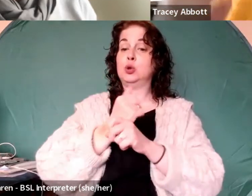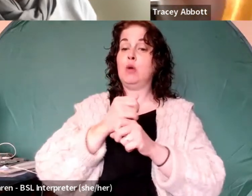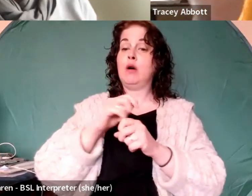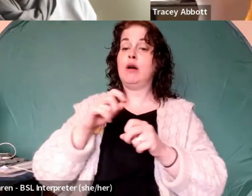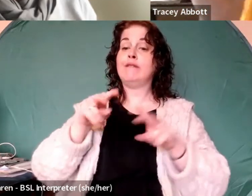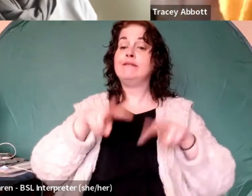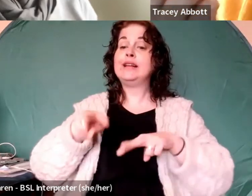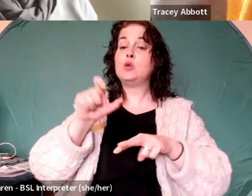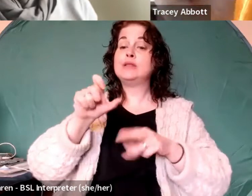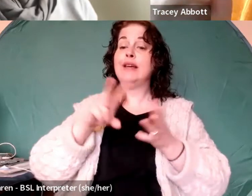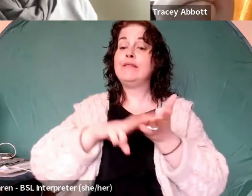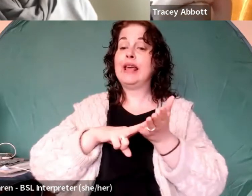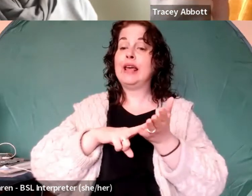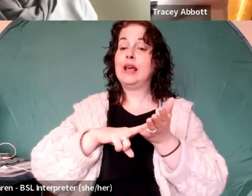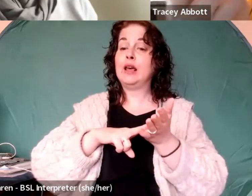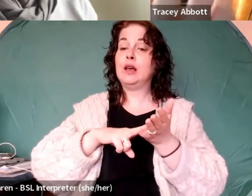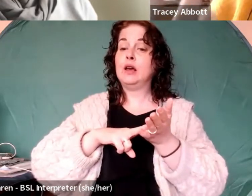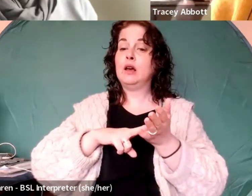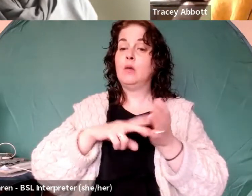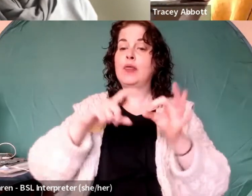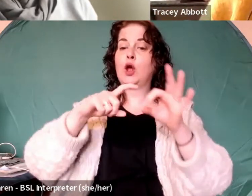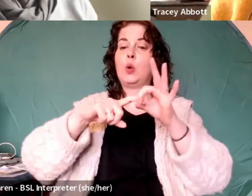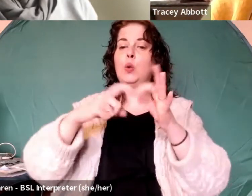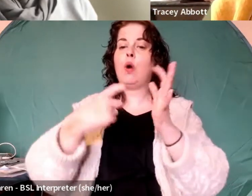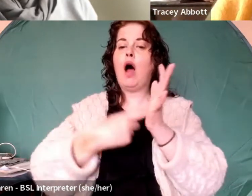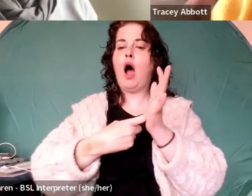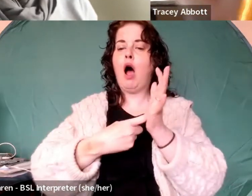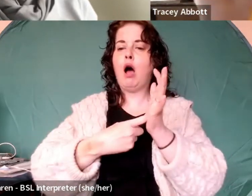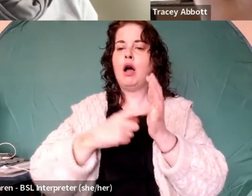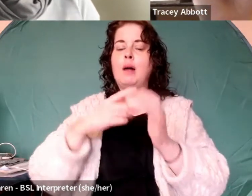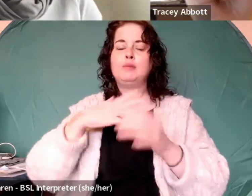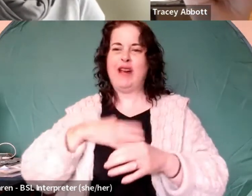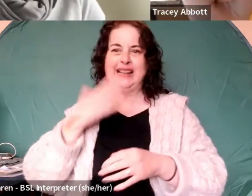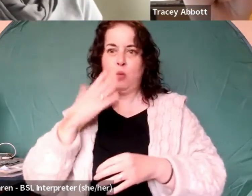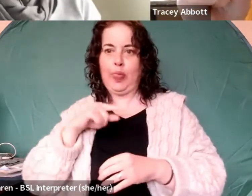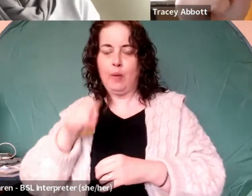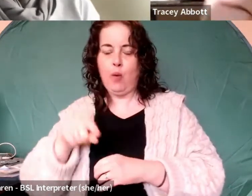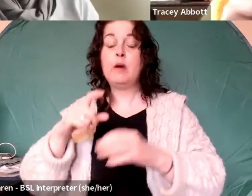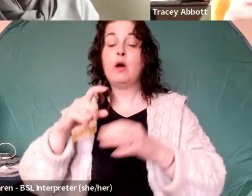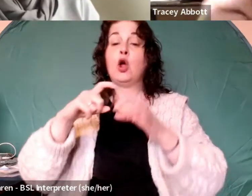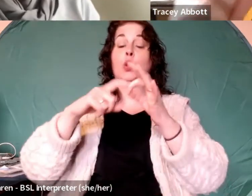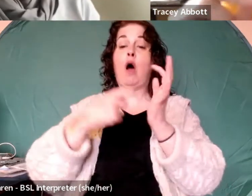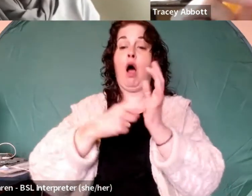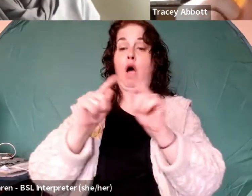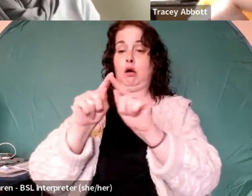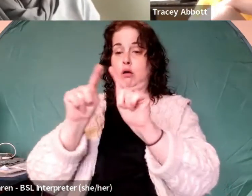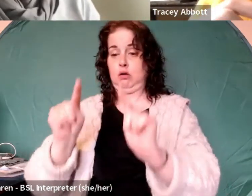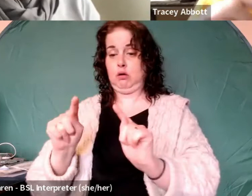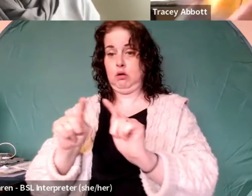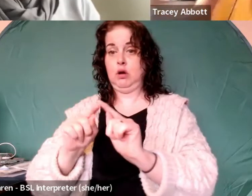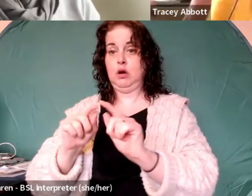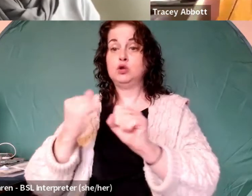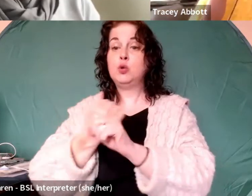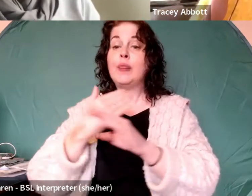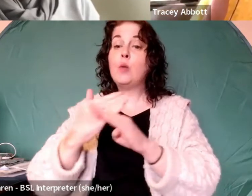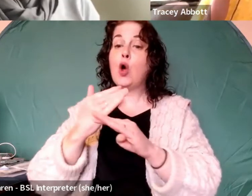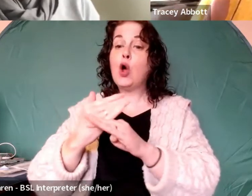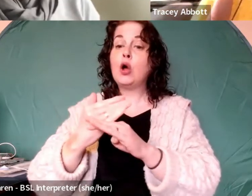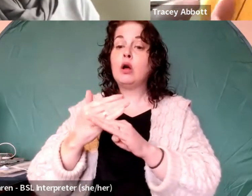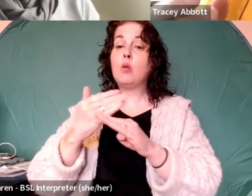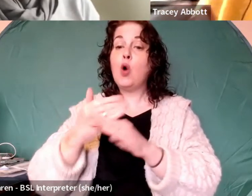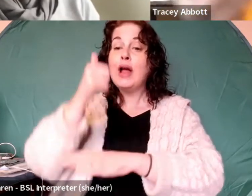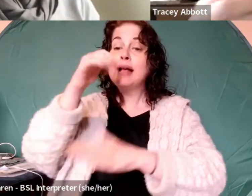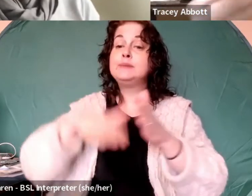CV they were suggesting a QR code. I had to look it up, I'm afraid, but a QR code showing them doing the work in work